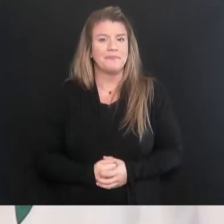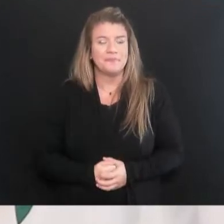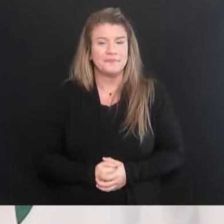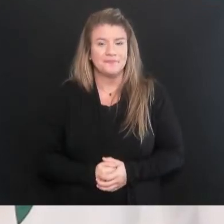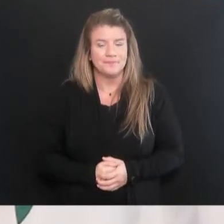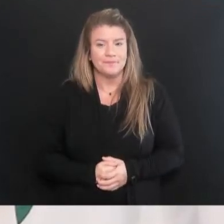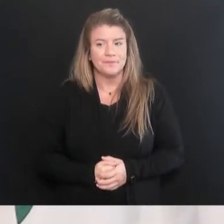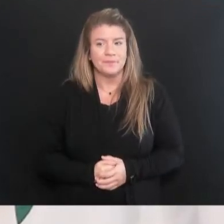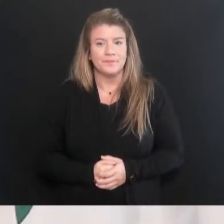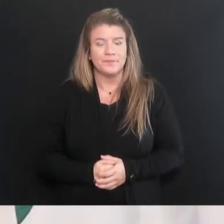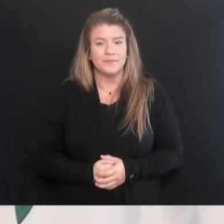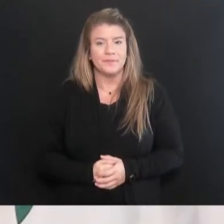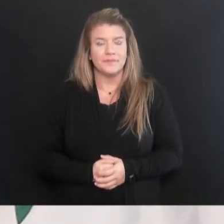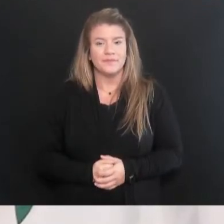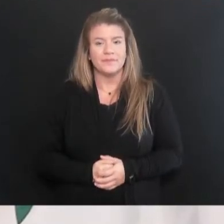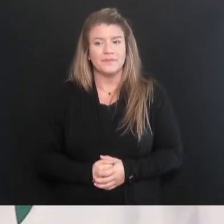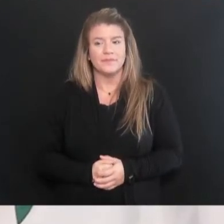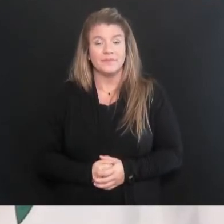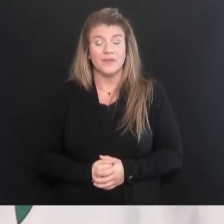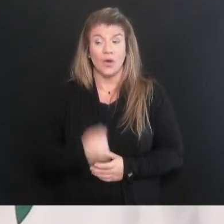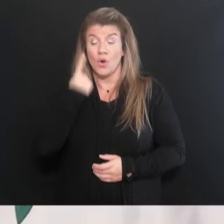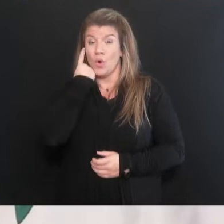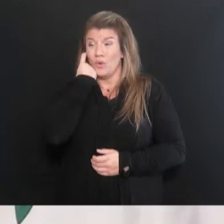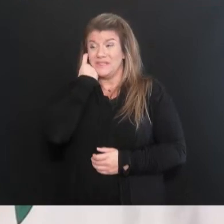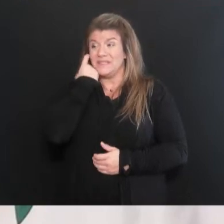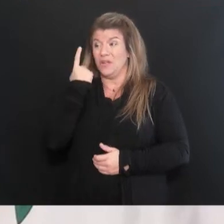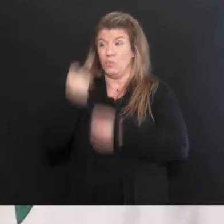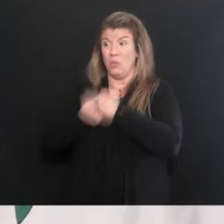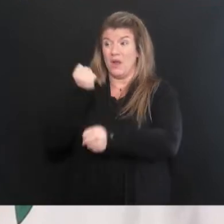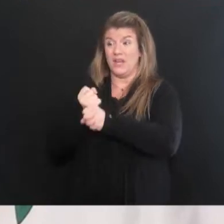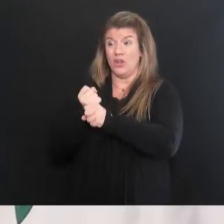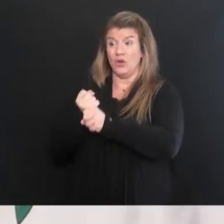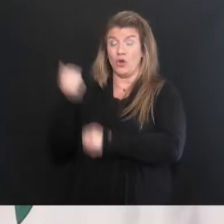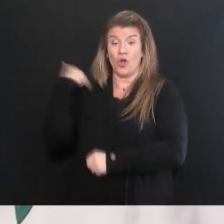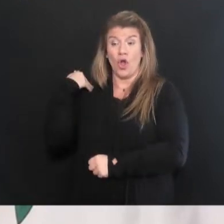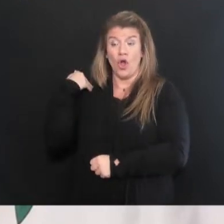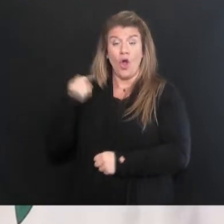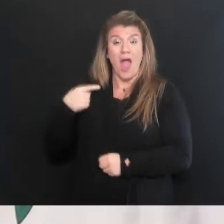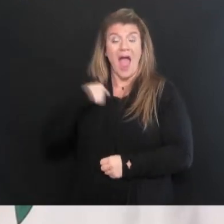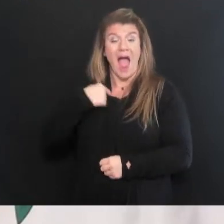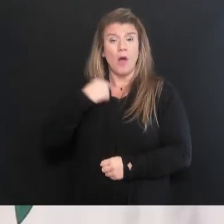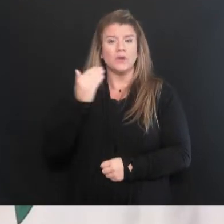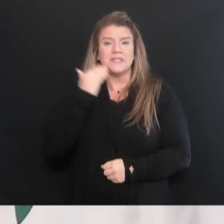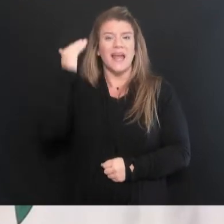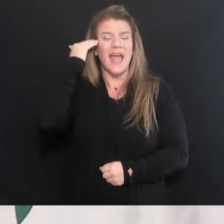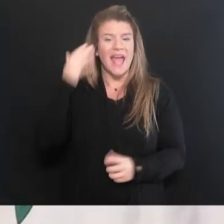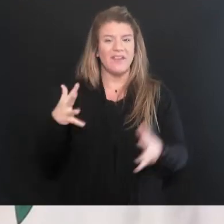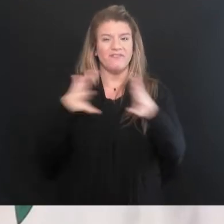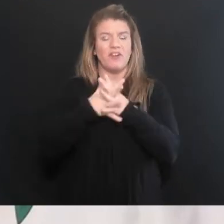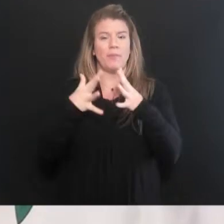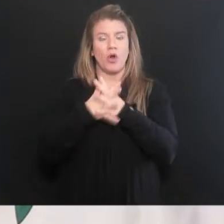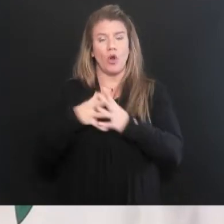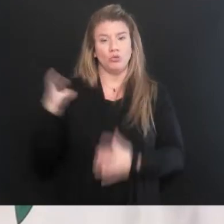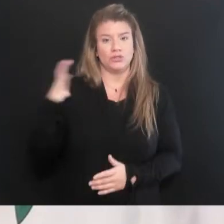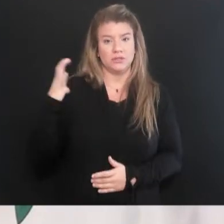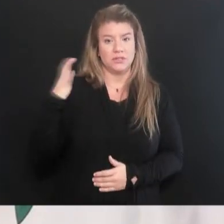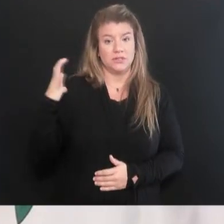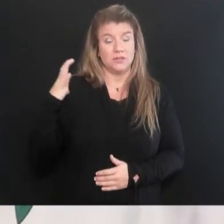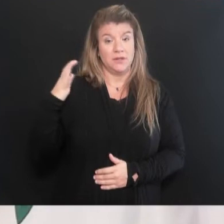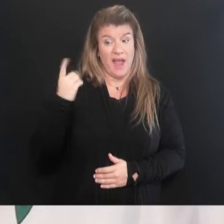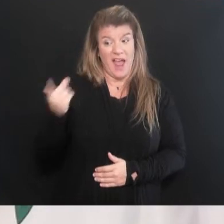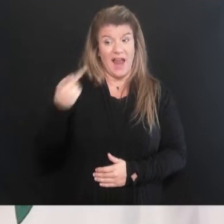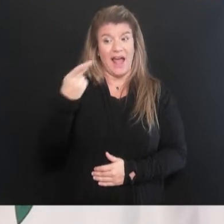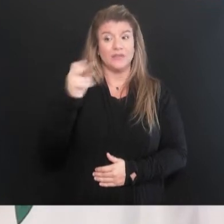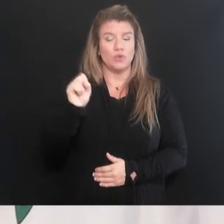I was just not long ago, a year ago, I was a head football coach at the high